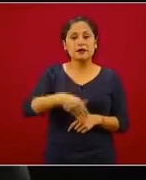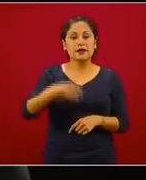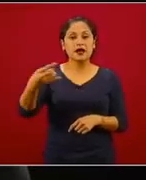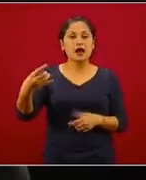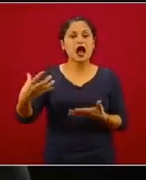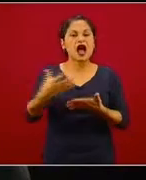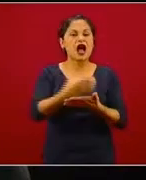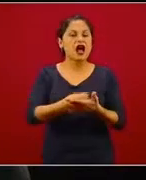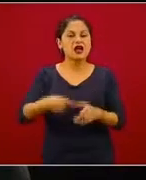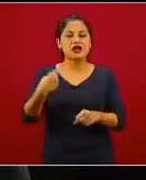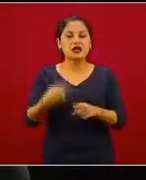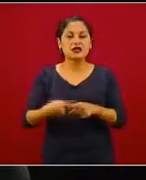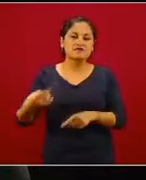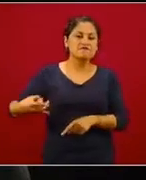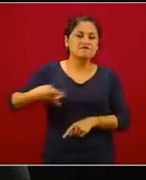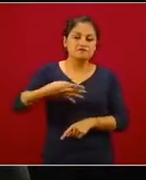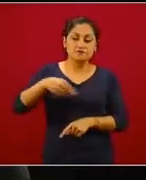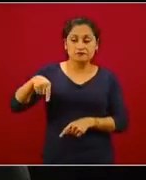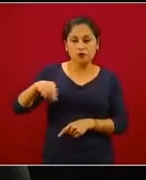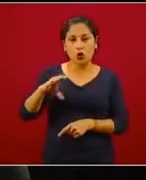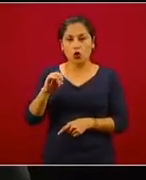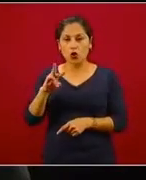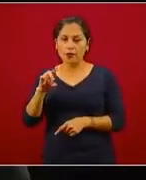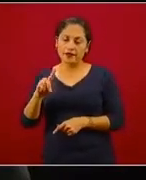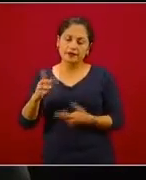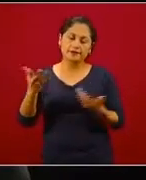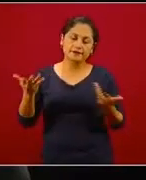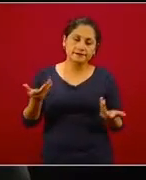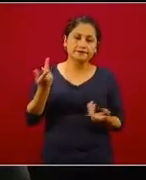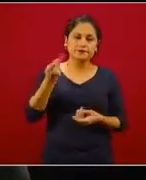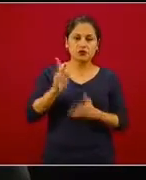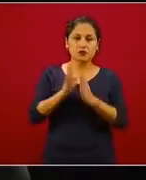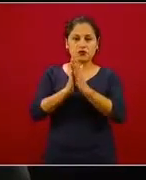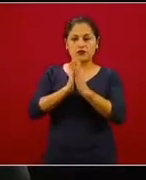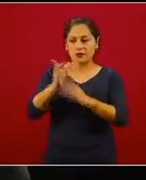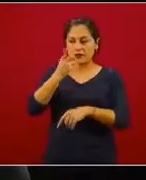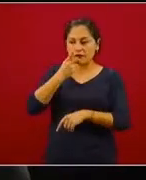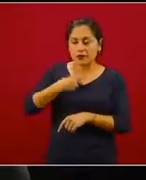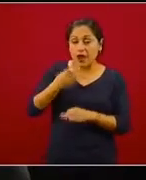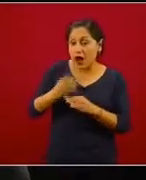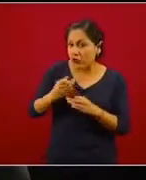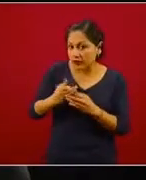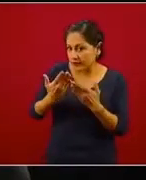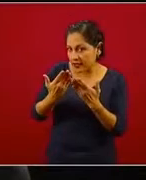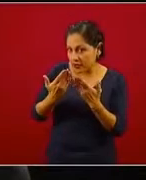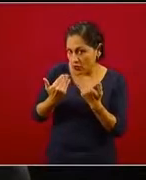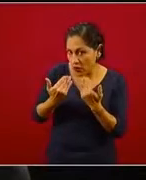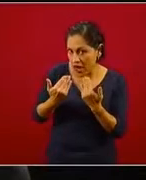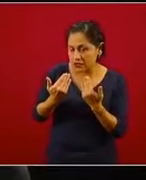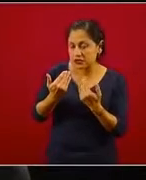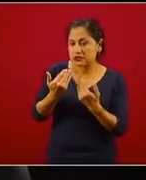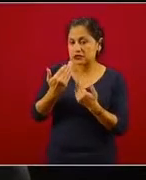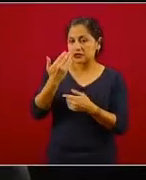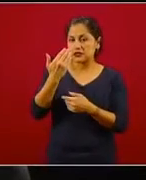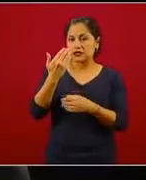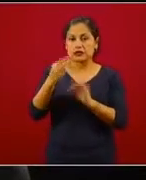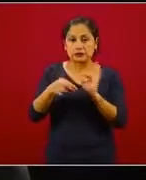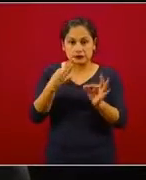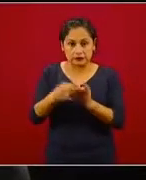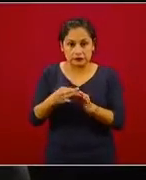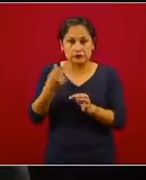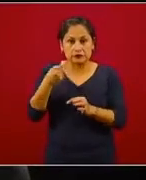talking about, we can say that the COVID is like has the gold medal here, and I'd like to